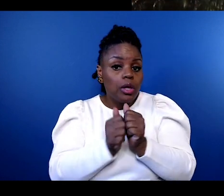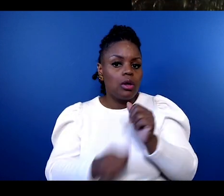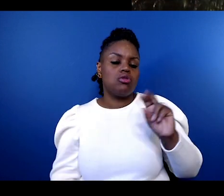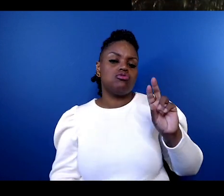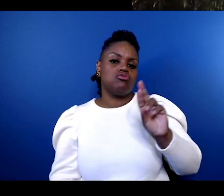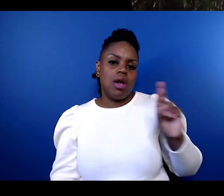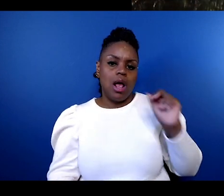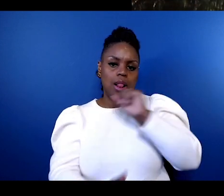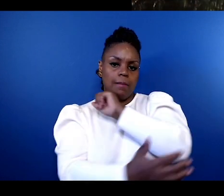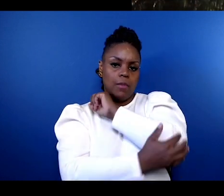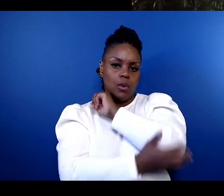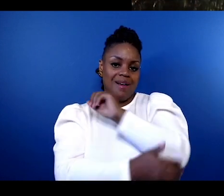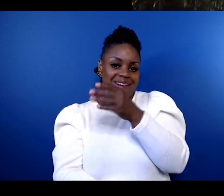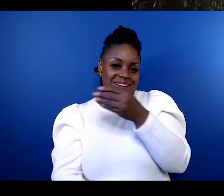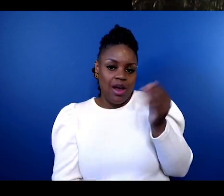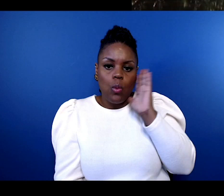Do whatever pose works for you.